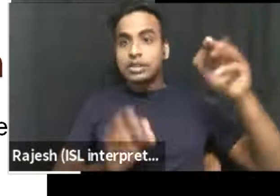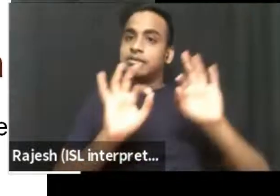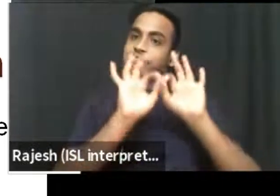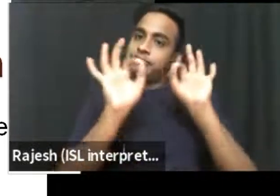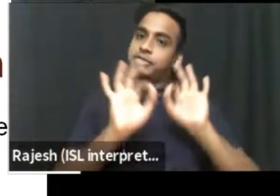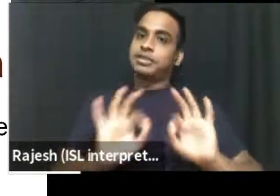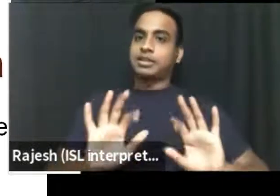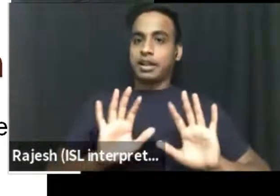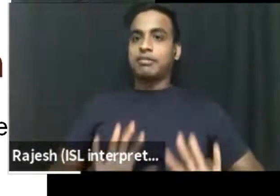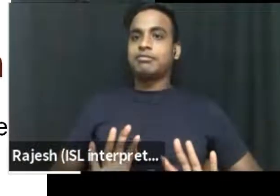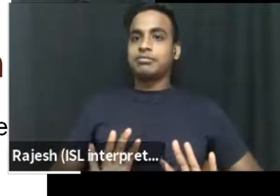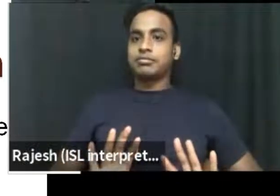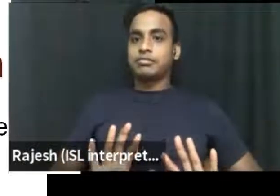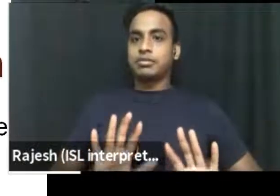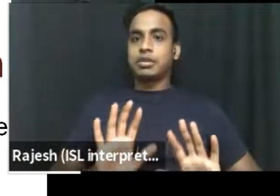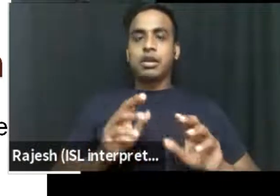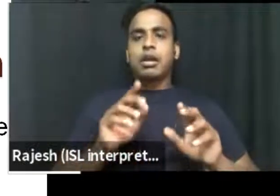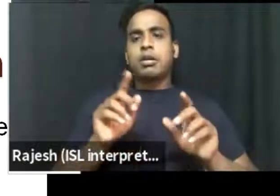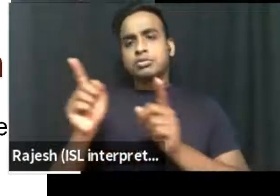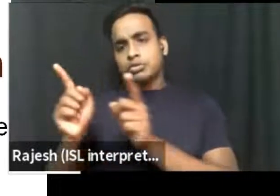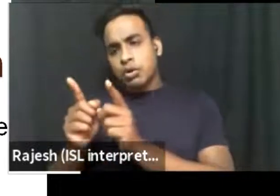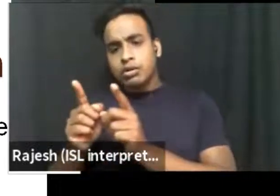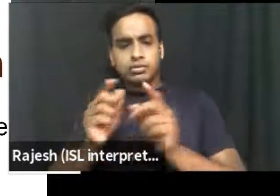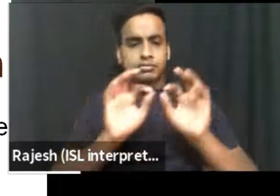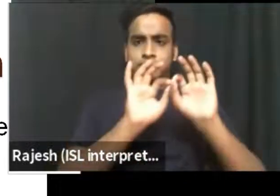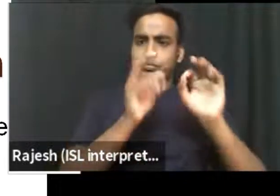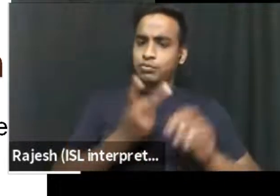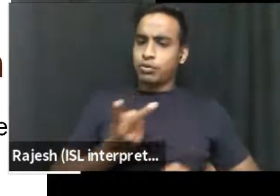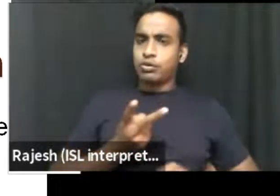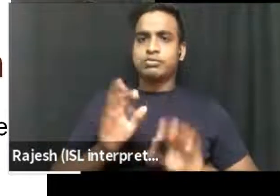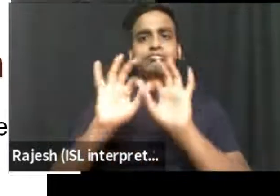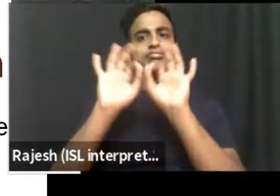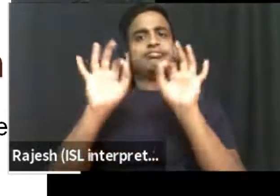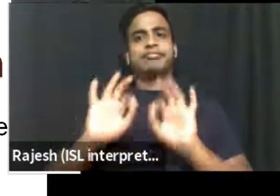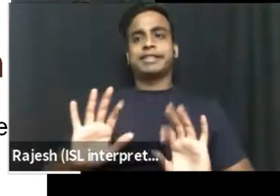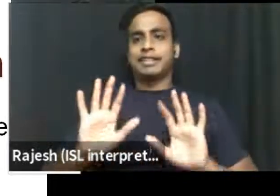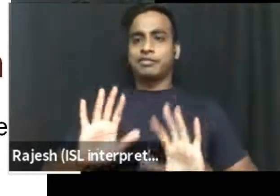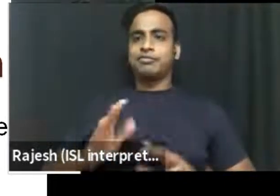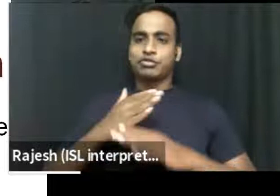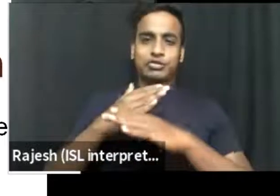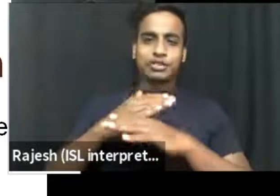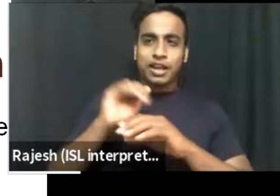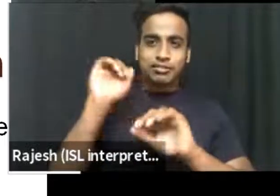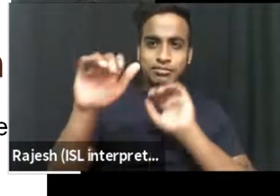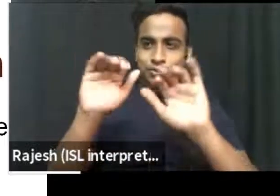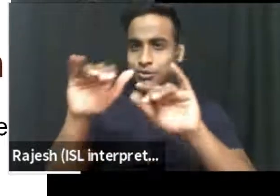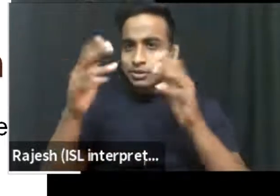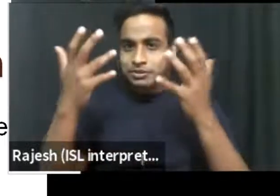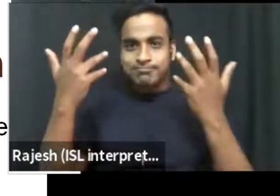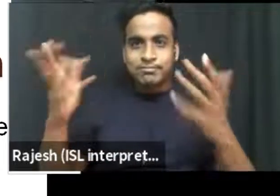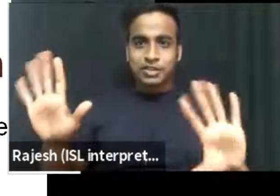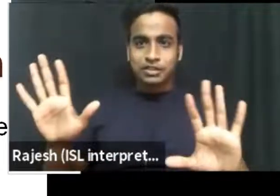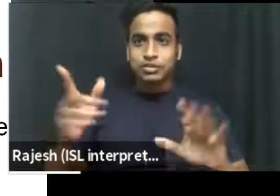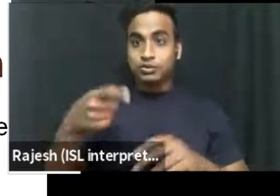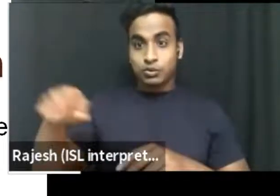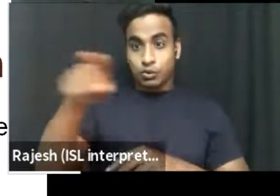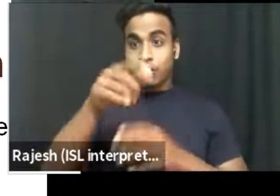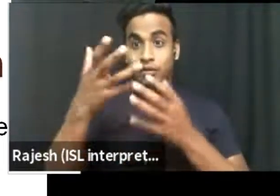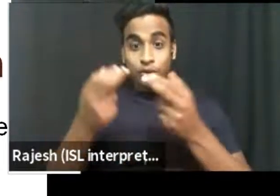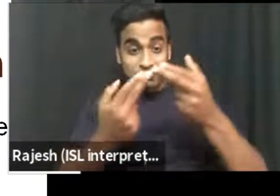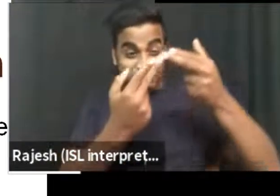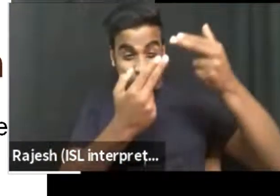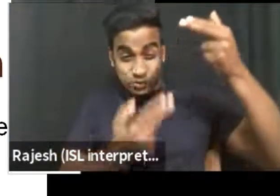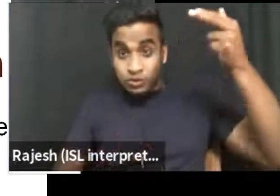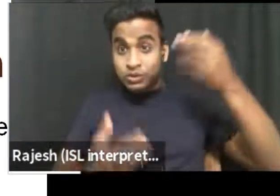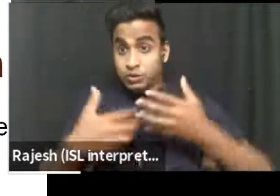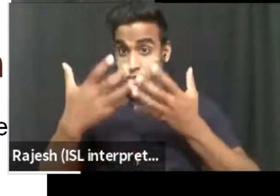plus the executive summary and the short paper which has been shared with everyone. So for all those who want the detailed